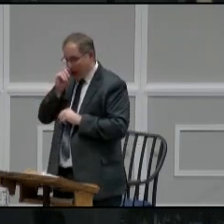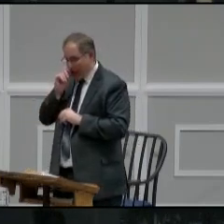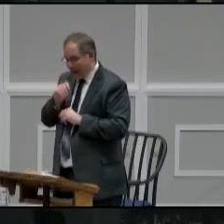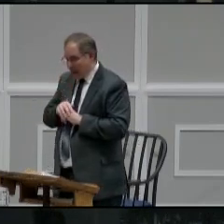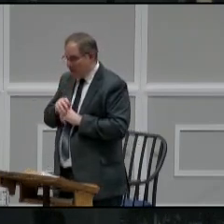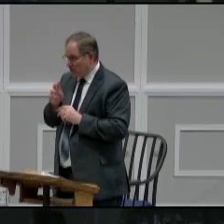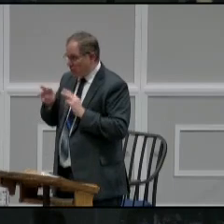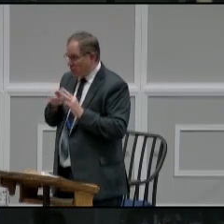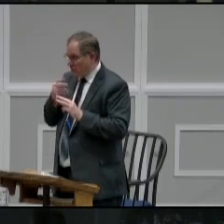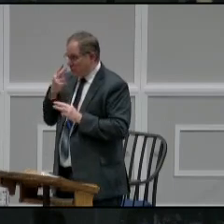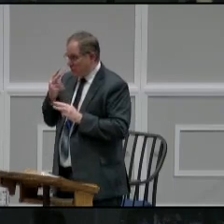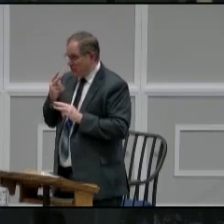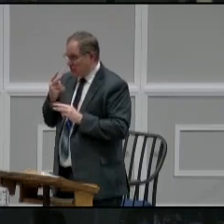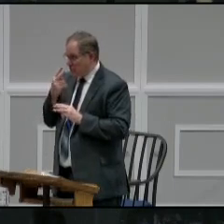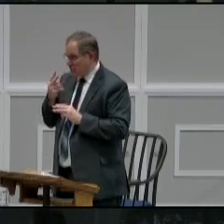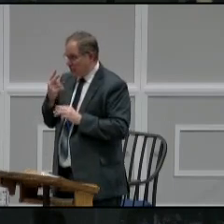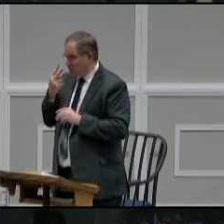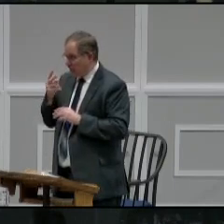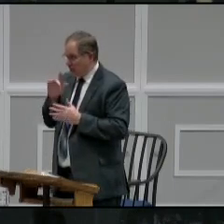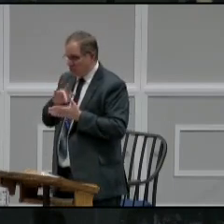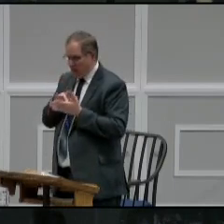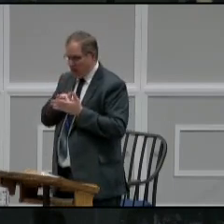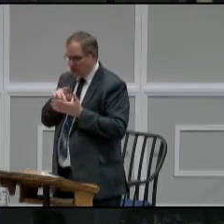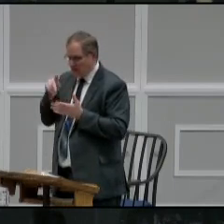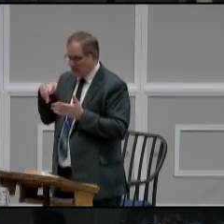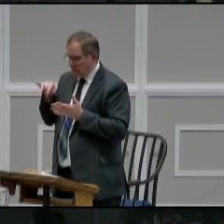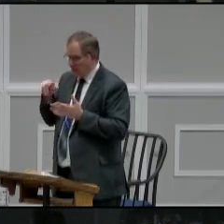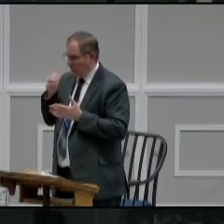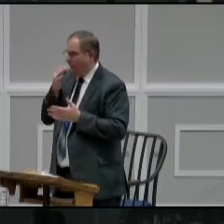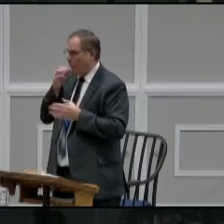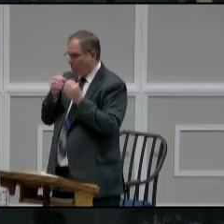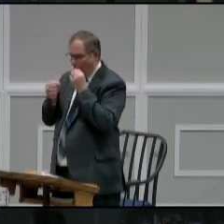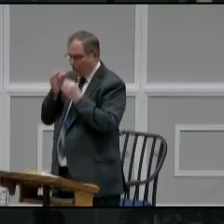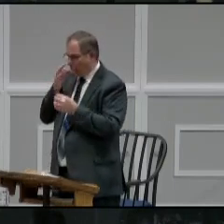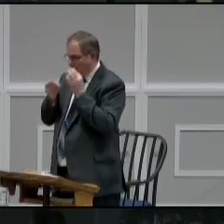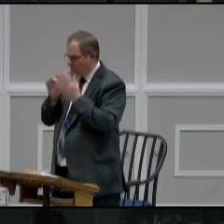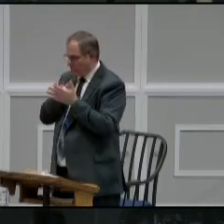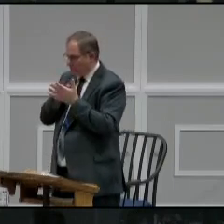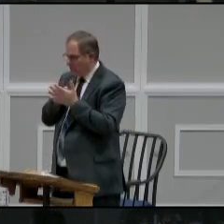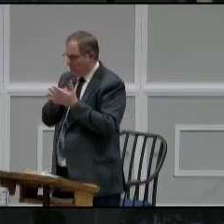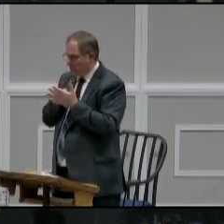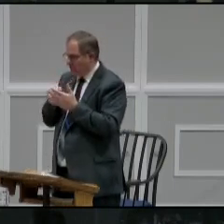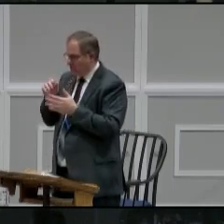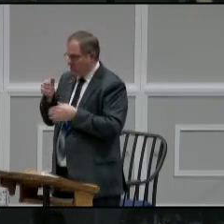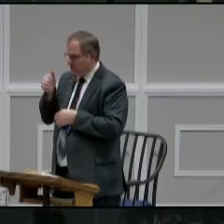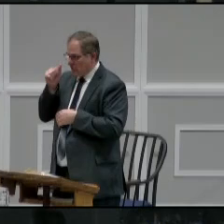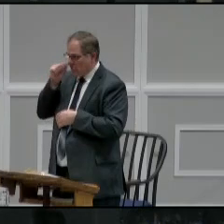The world says, oh, you got to turn to this pill. Oh, you got to turn to this adult beverage.